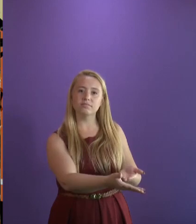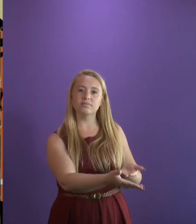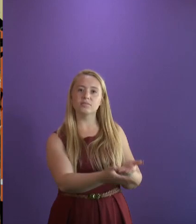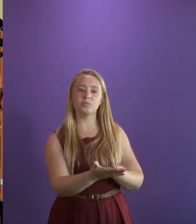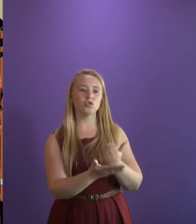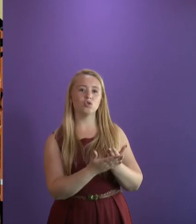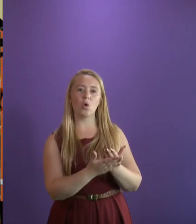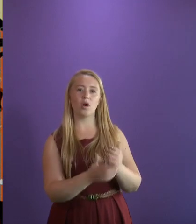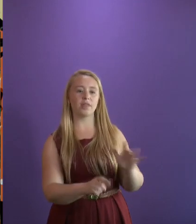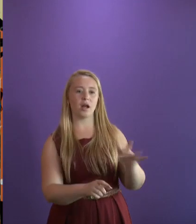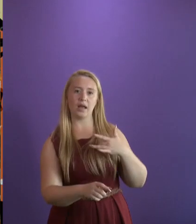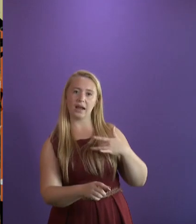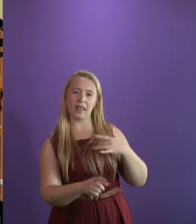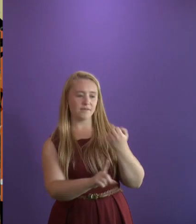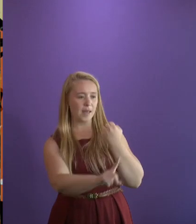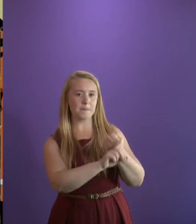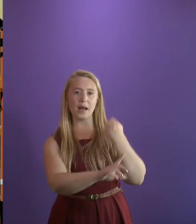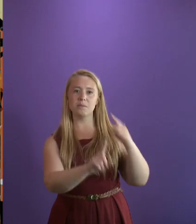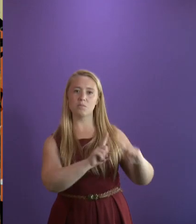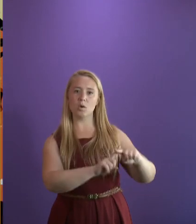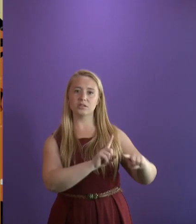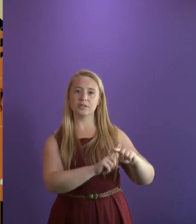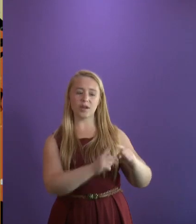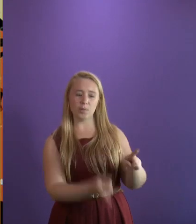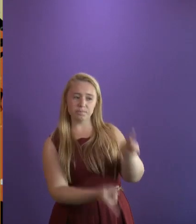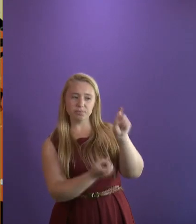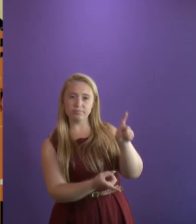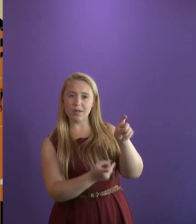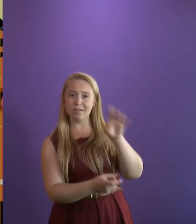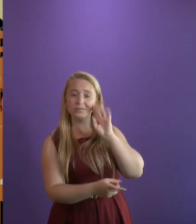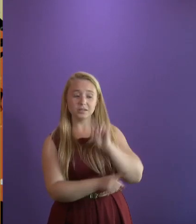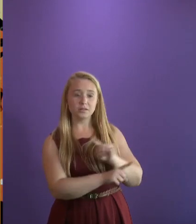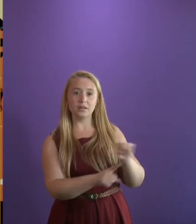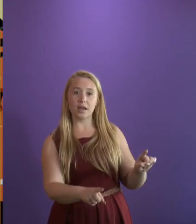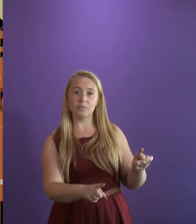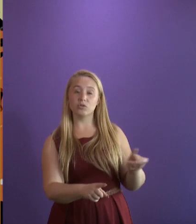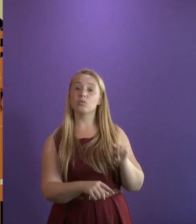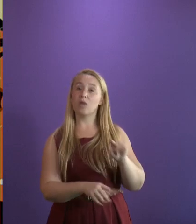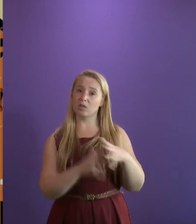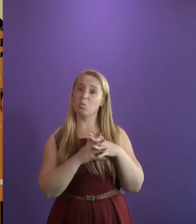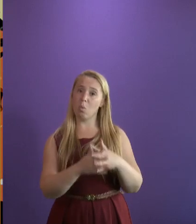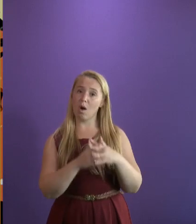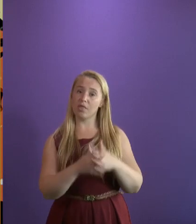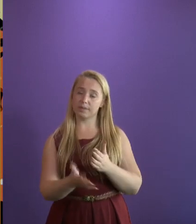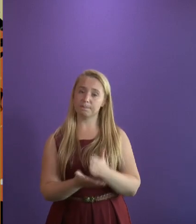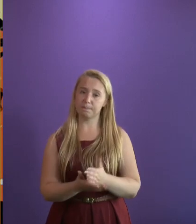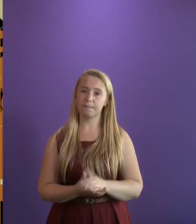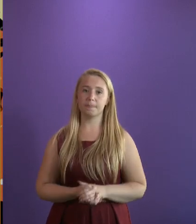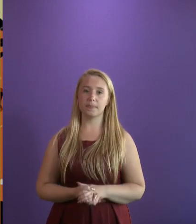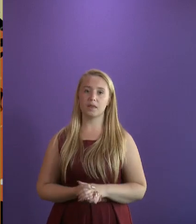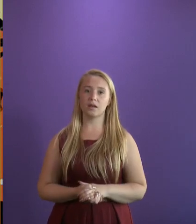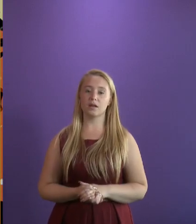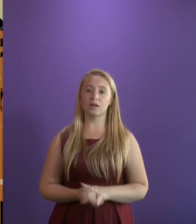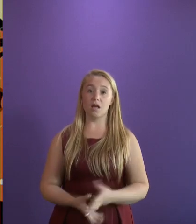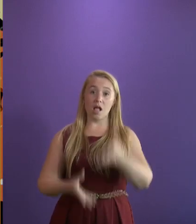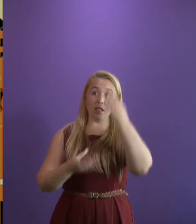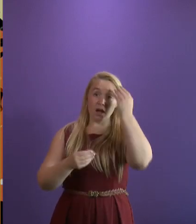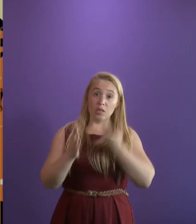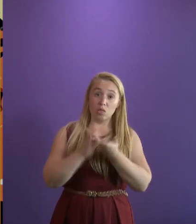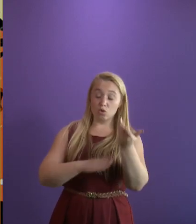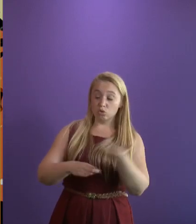and working with people locally. So yes, when people are able to work like that, it is indeed worth it. Learning on the job?